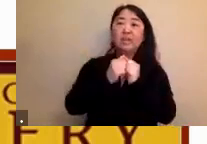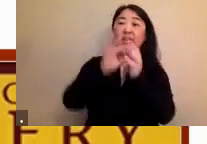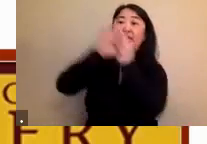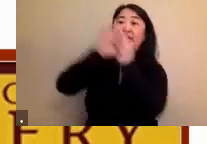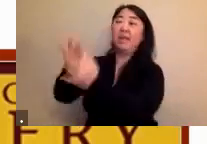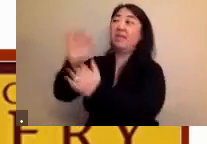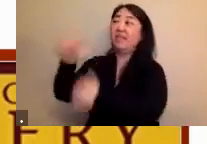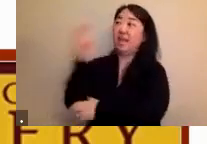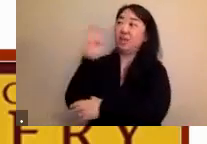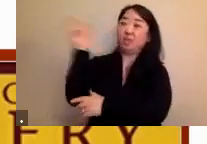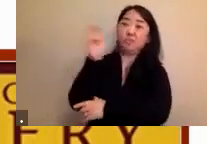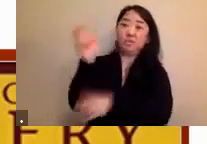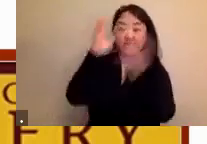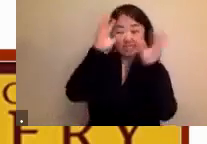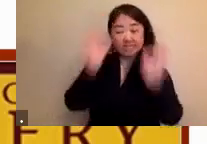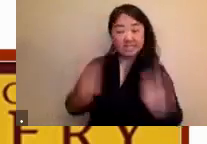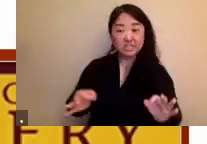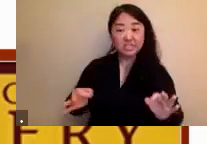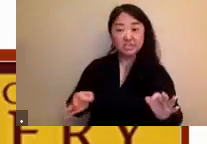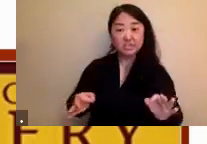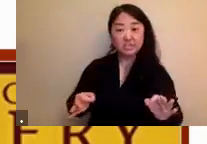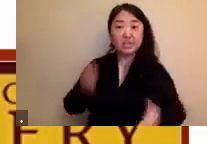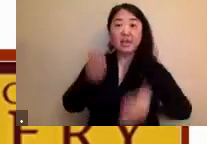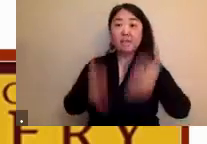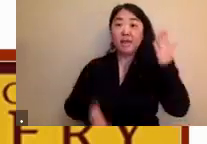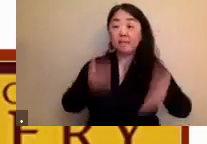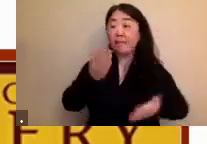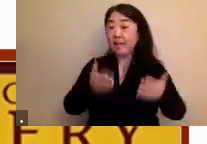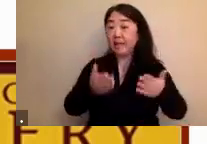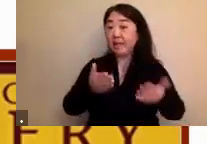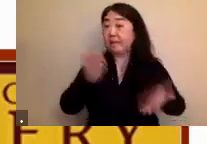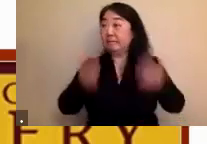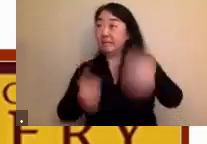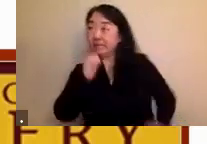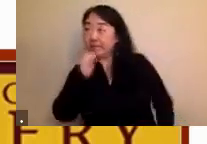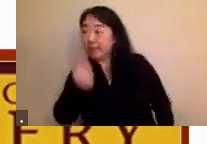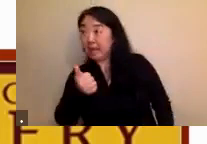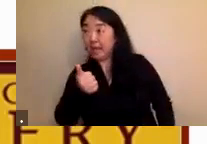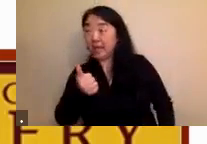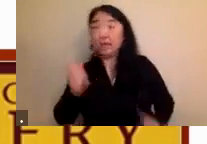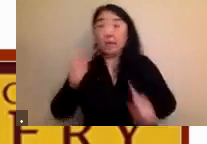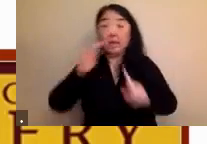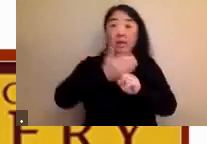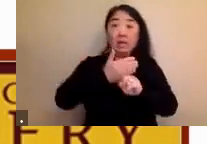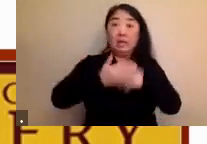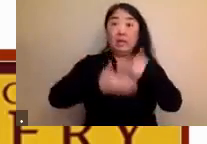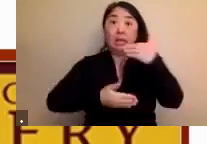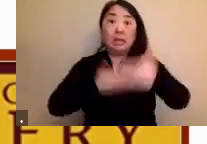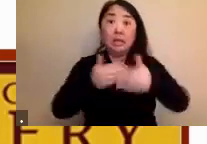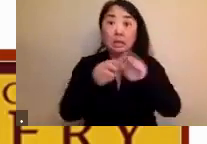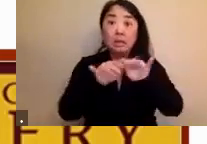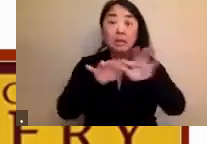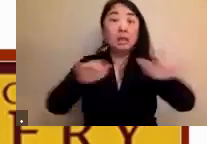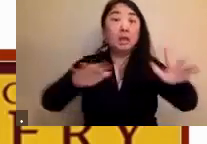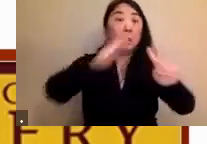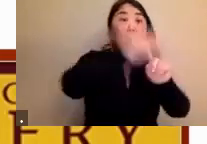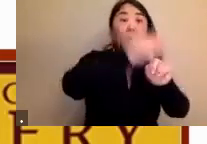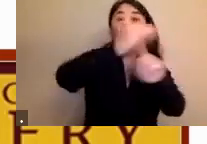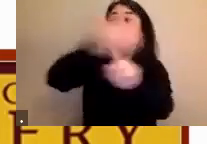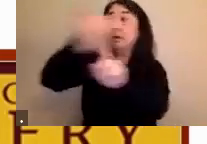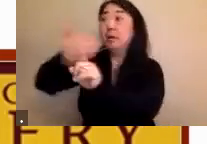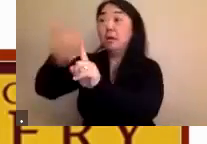transportation decisions that may or may not be carried out in a uniform, fair, and consistent